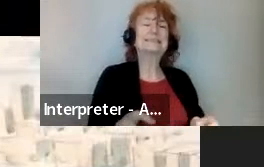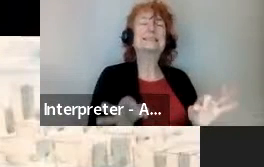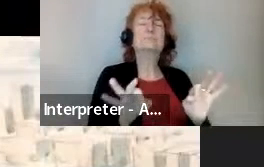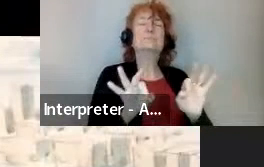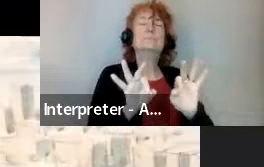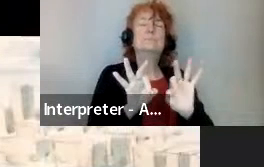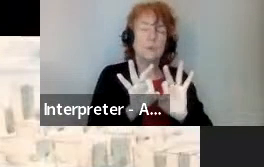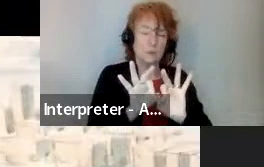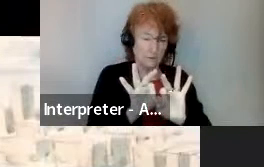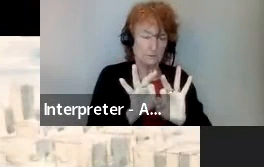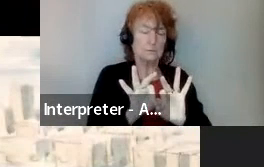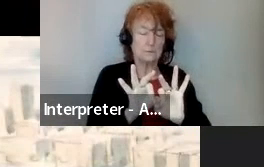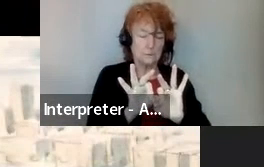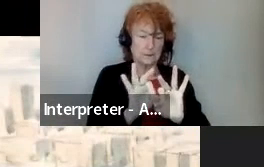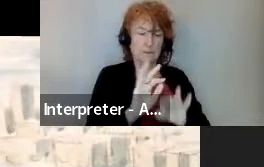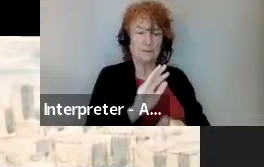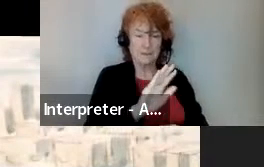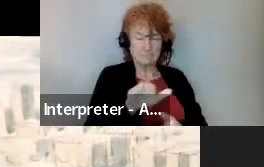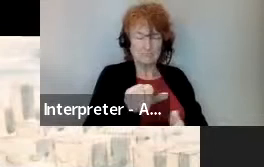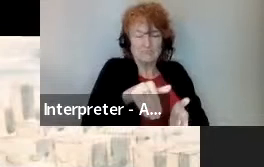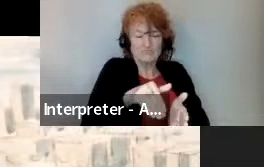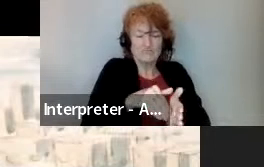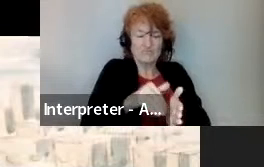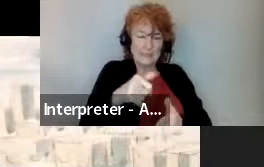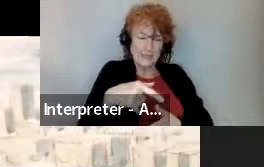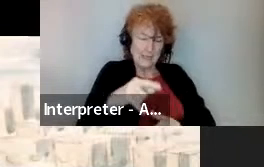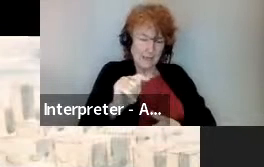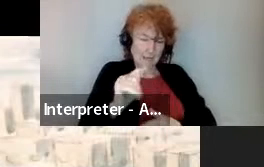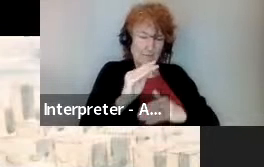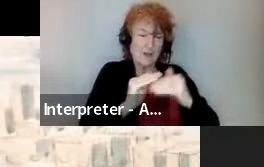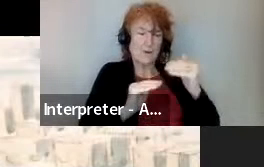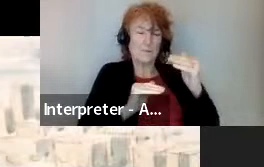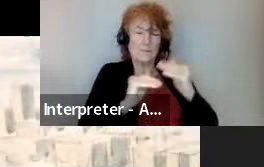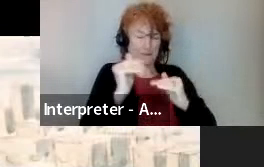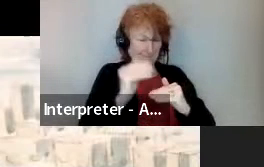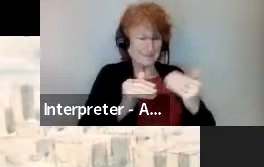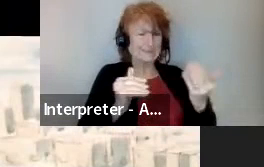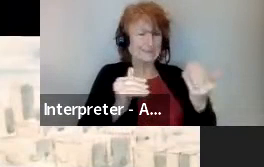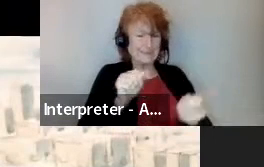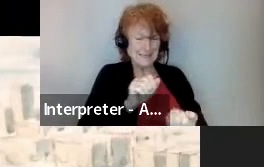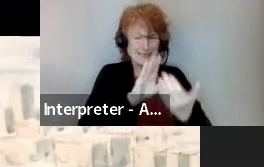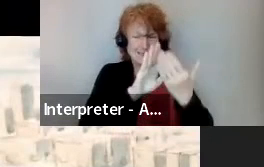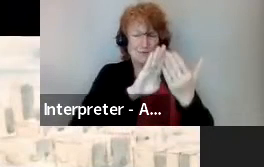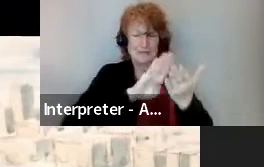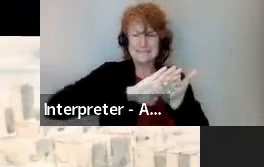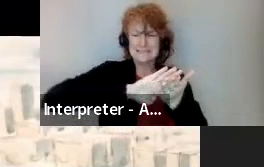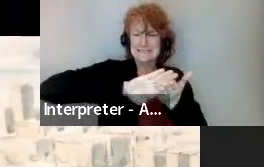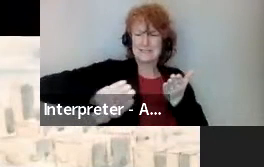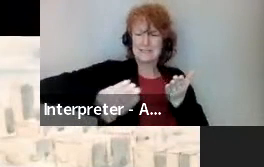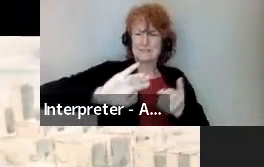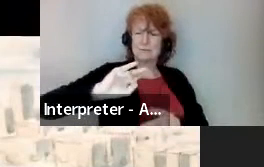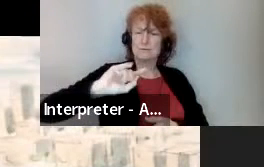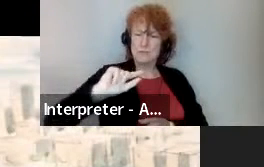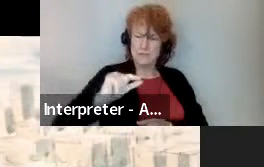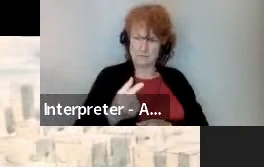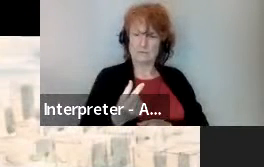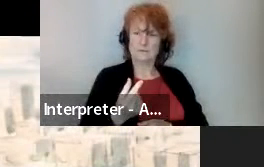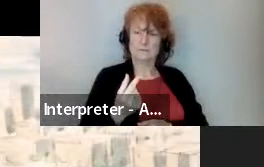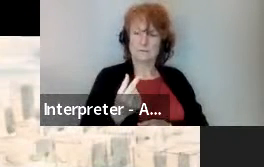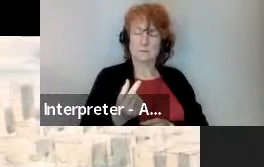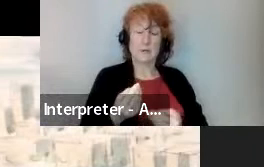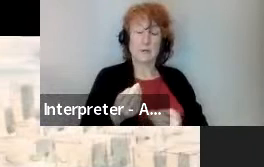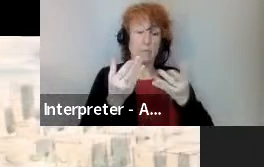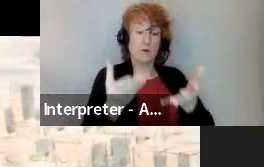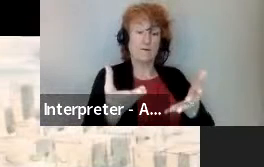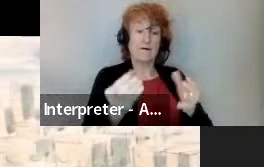apartment buildings can address the exclusionary zoning that currently prevents multifamily, low-cost homes in much of the city. Providing more housing choices in